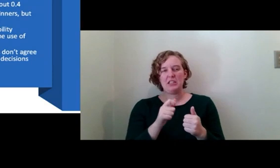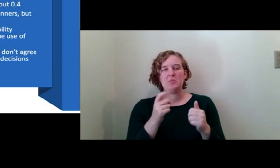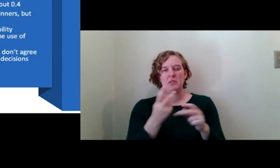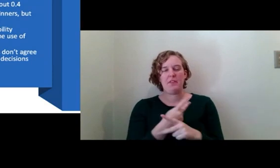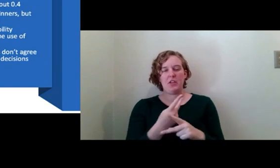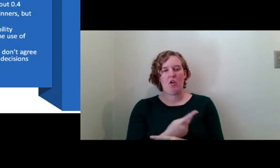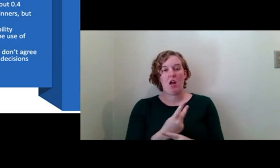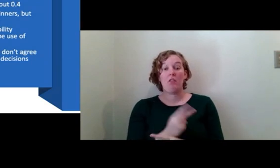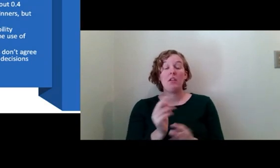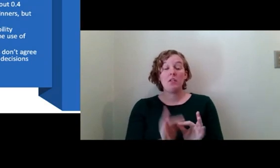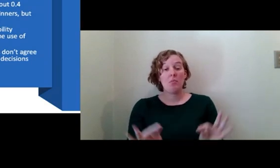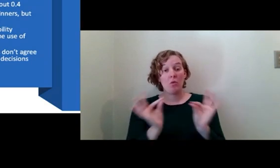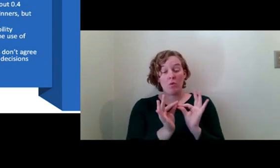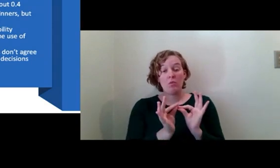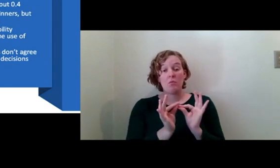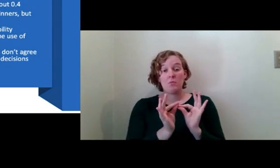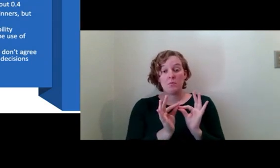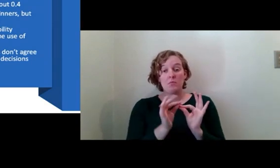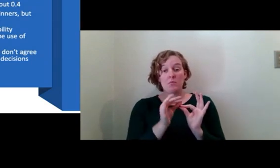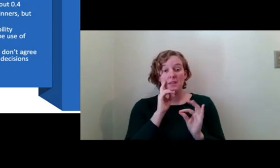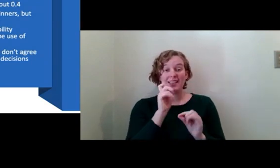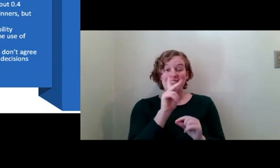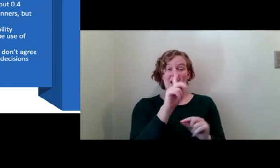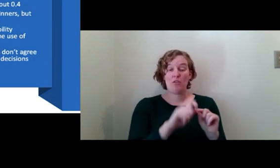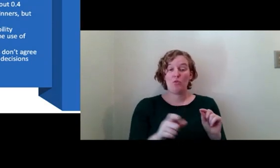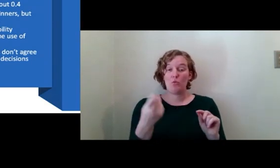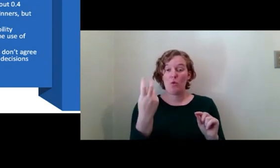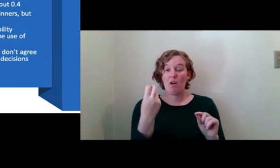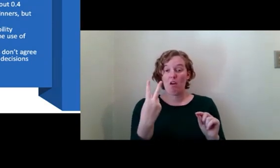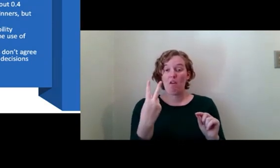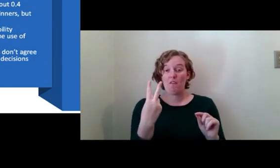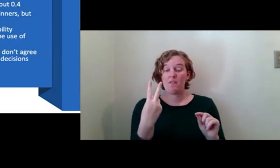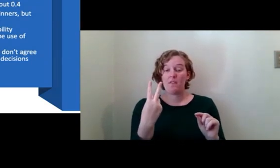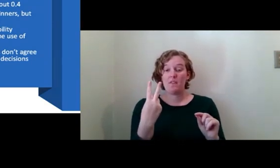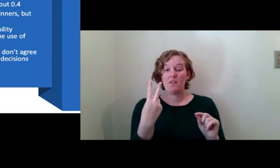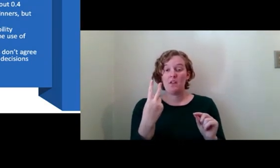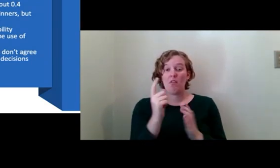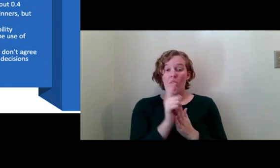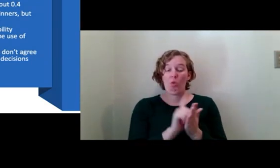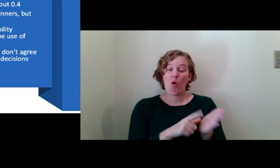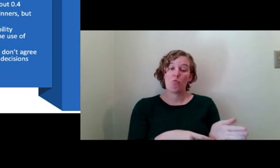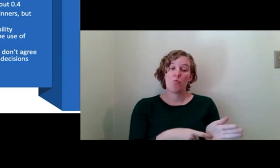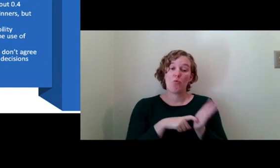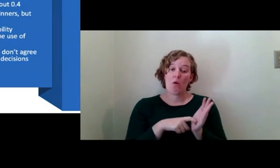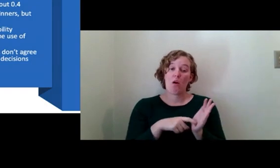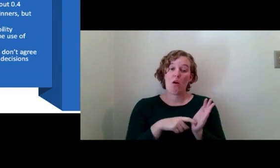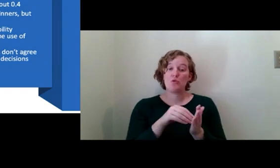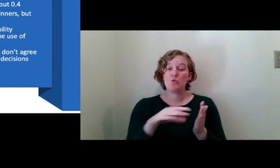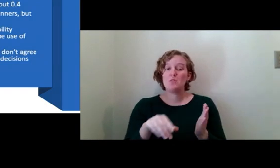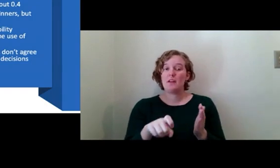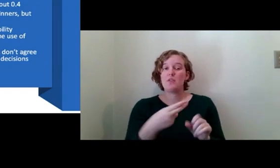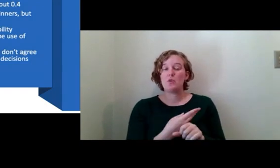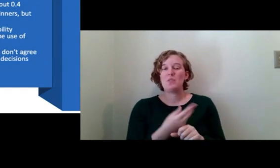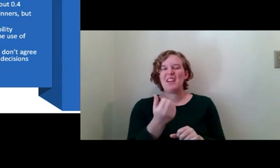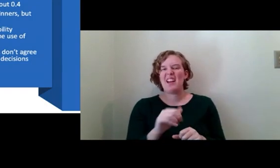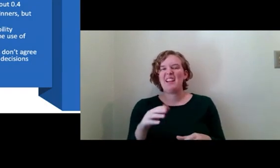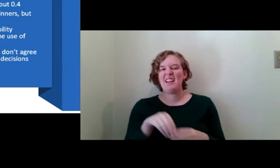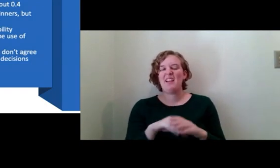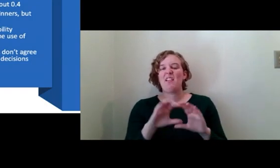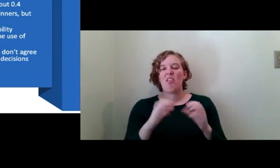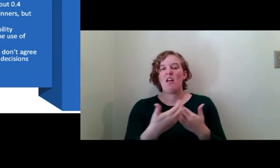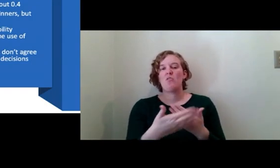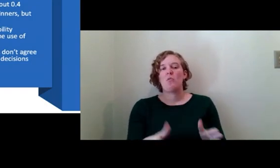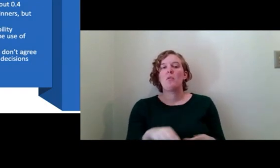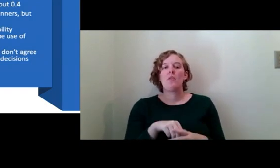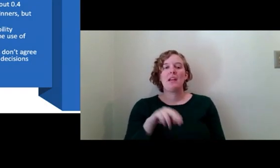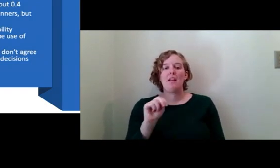important because at K through 12, it's actually required by law that students can use anything in the classroom. So in Nevada,